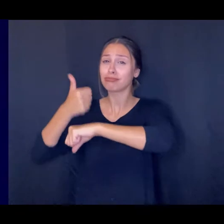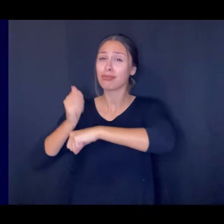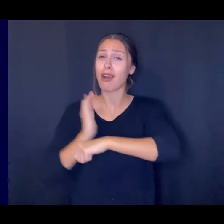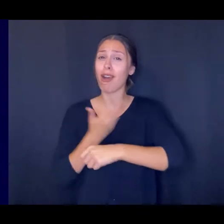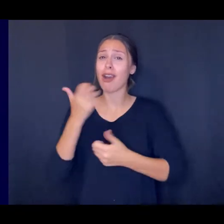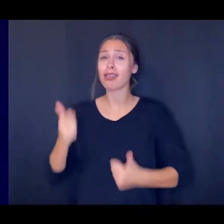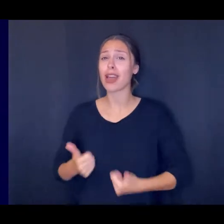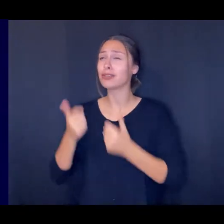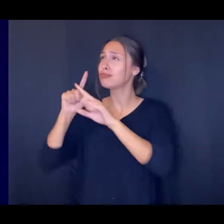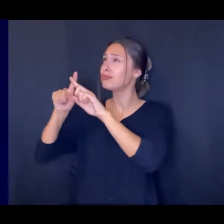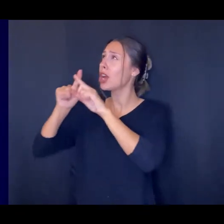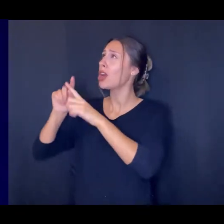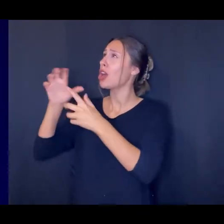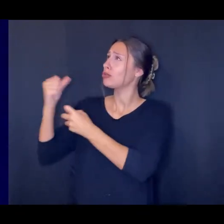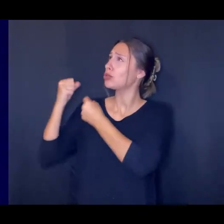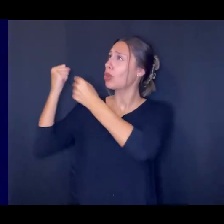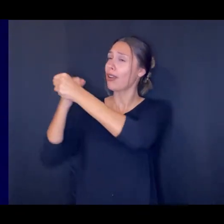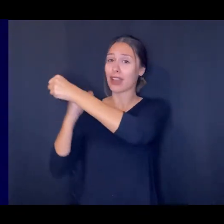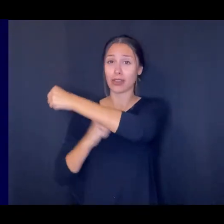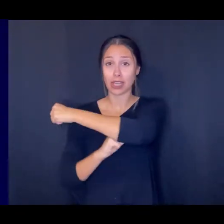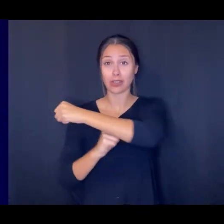our lives on firm foundation,